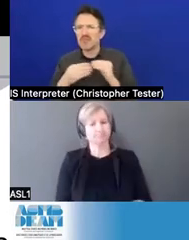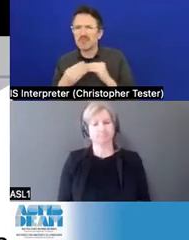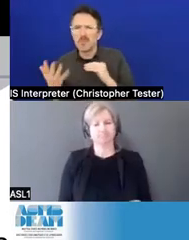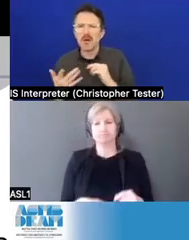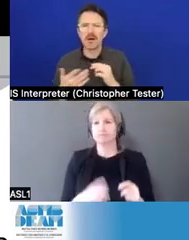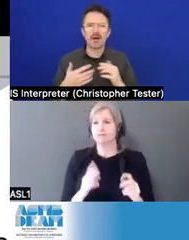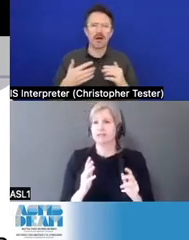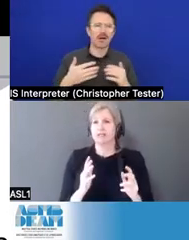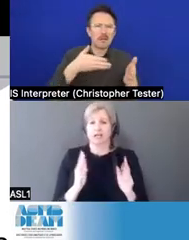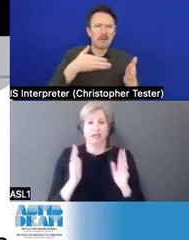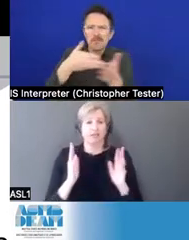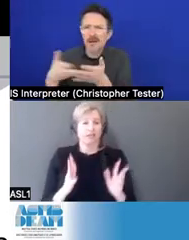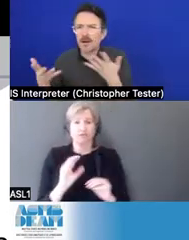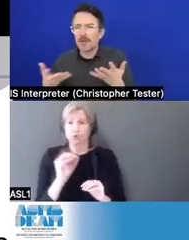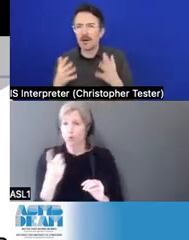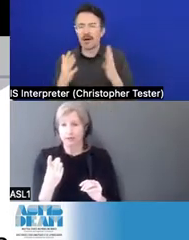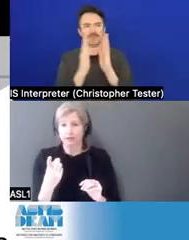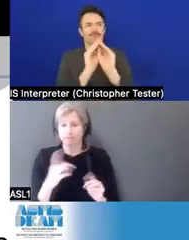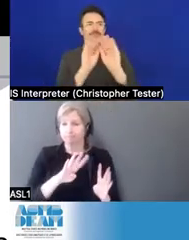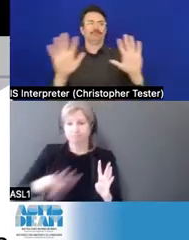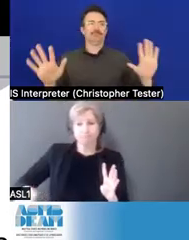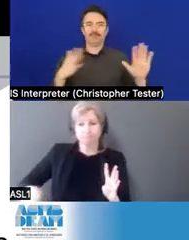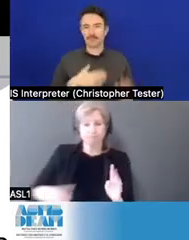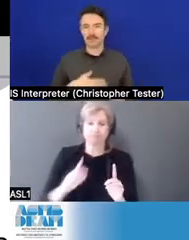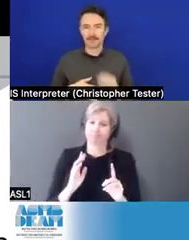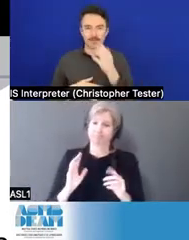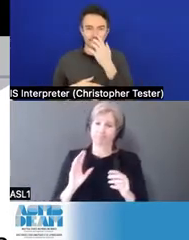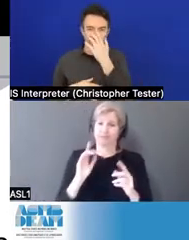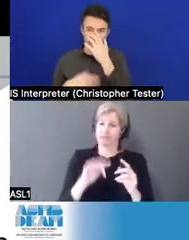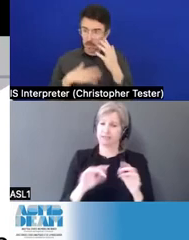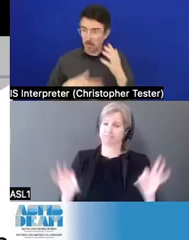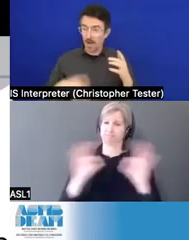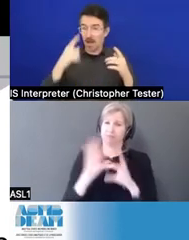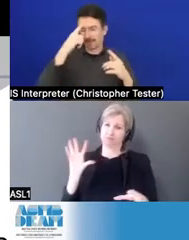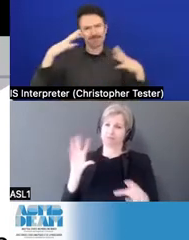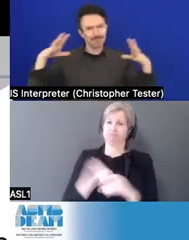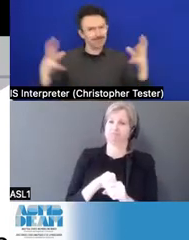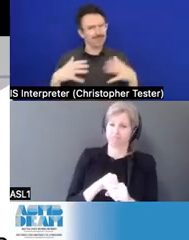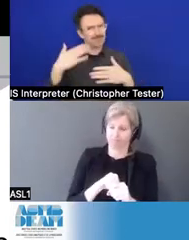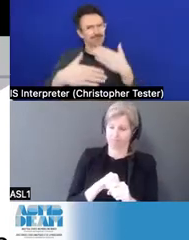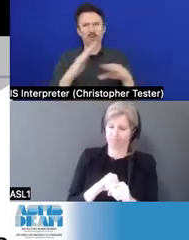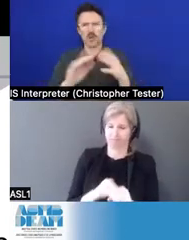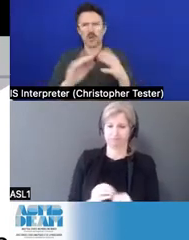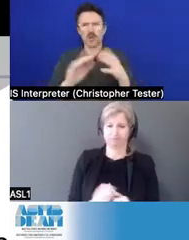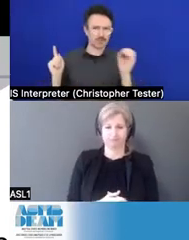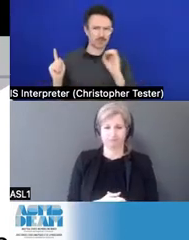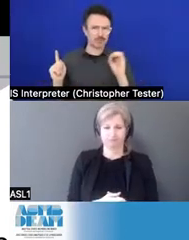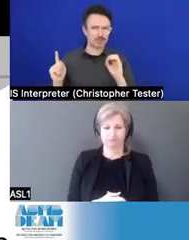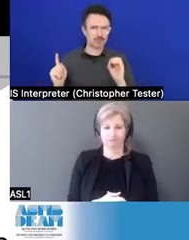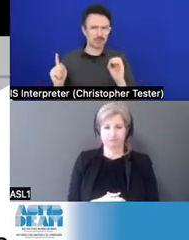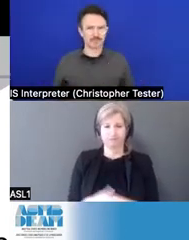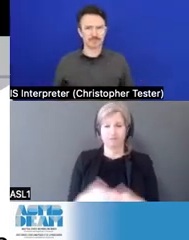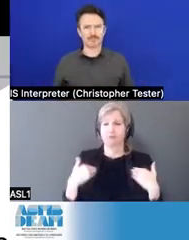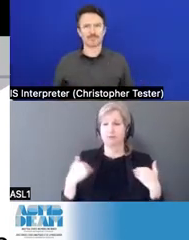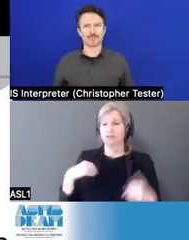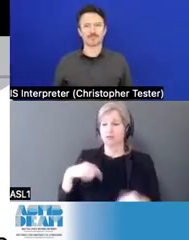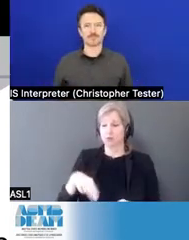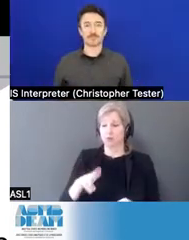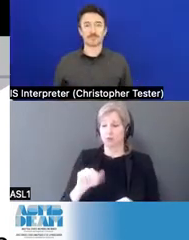behind, it is that principle exactly, and building back more inclusive. Minister Qualtrough